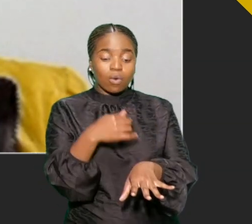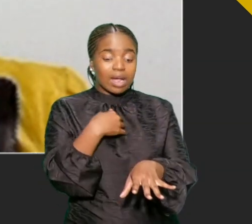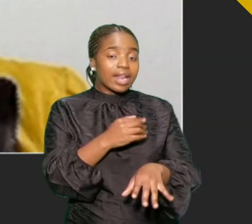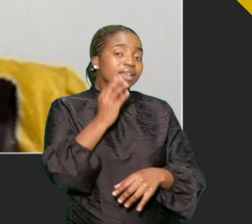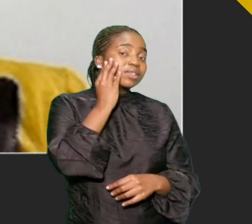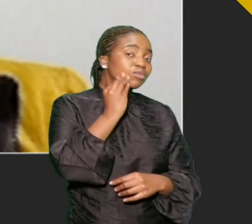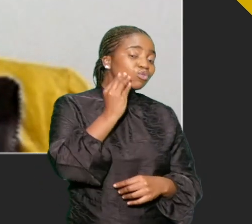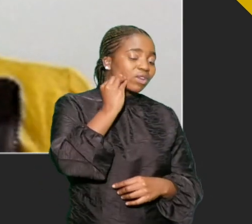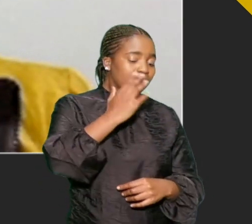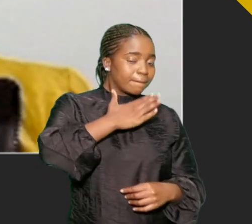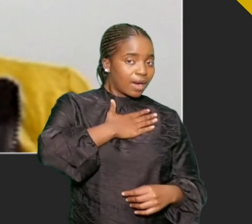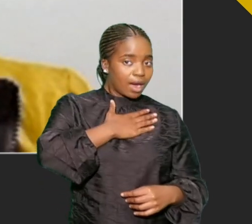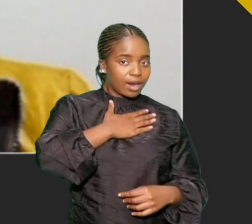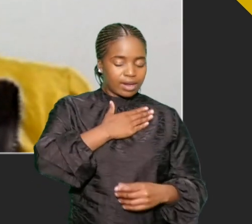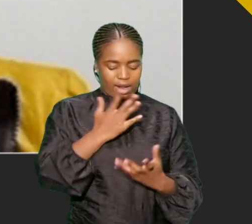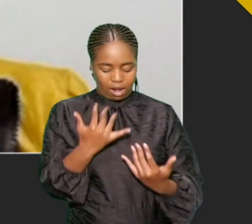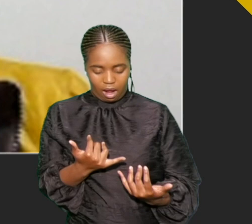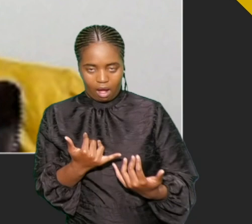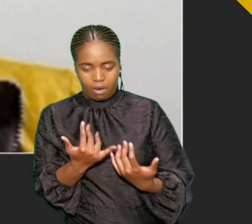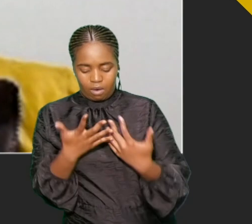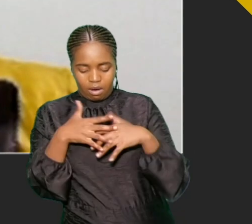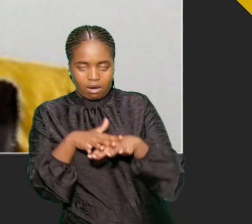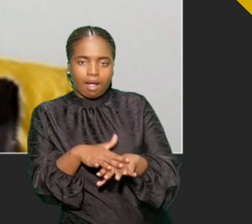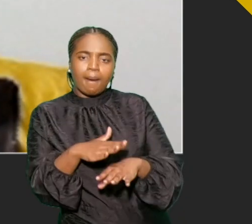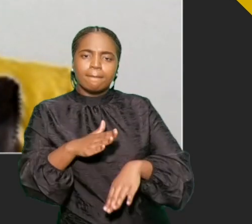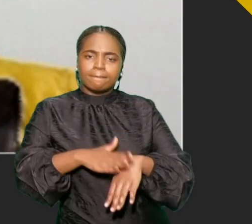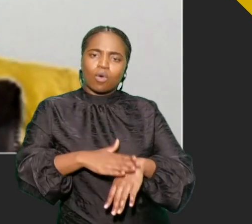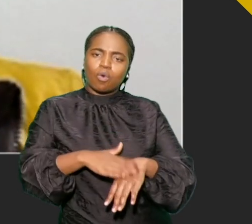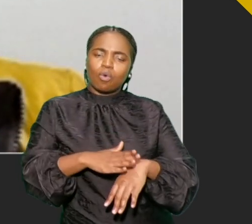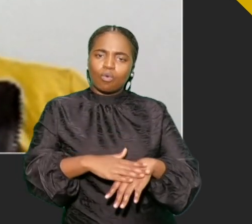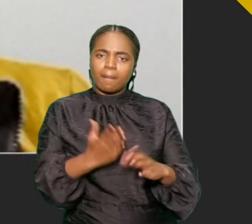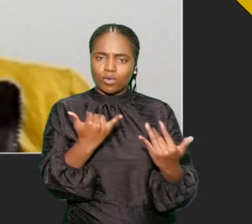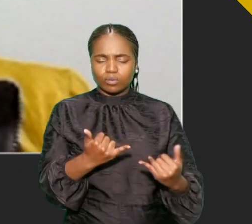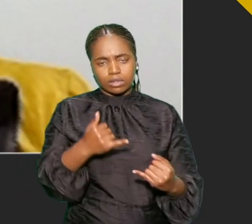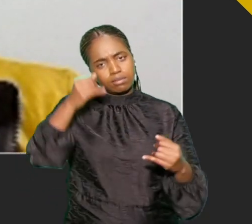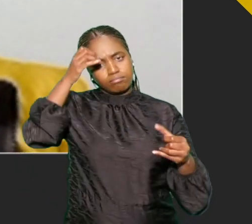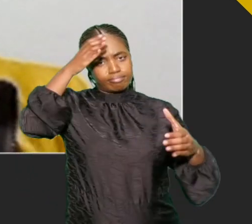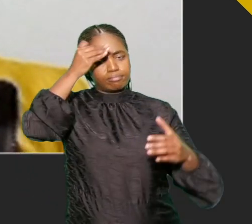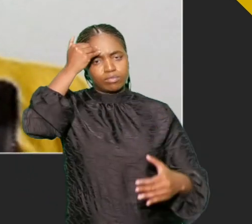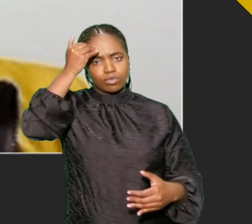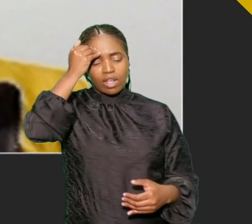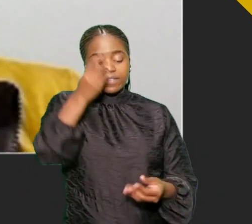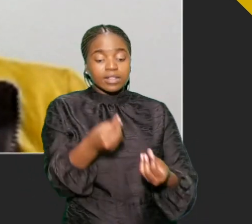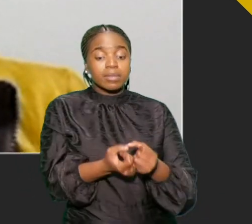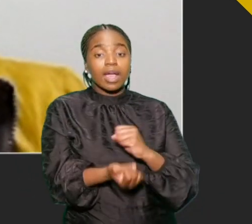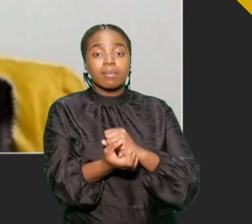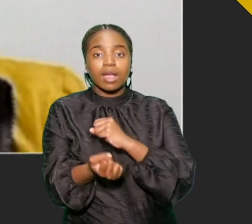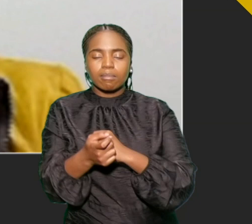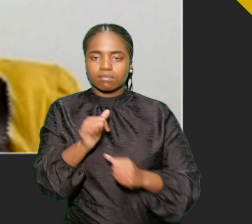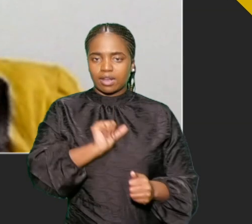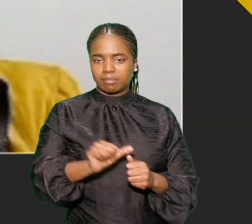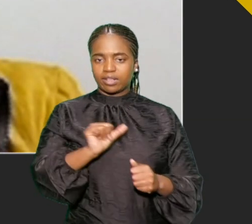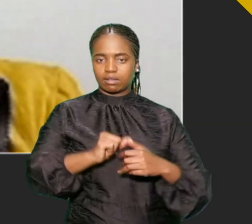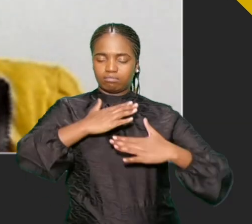your experiences. It just makes you a more well-rounded person, and you are able to deal with situations better if they do occur